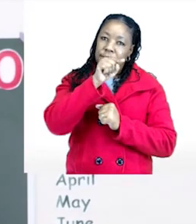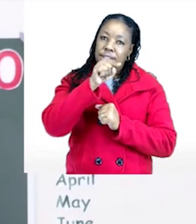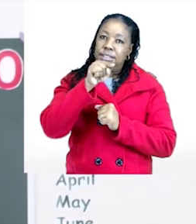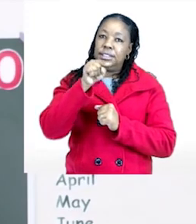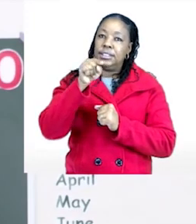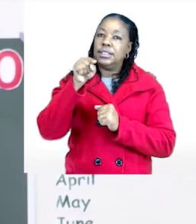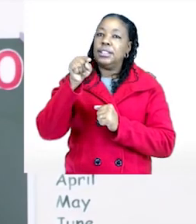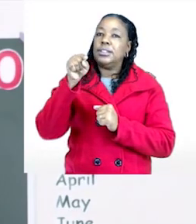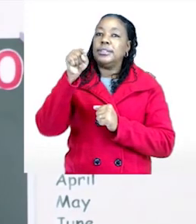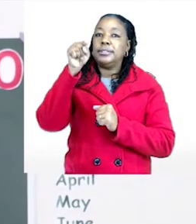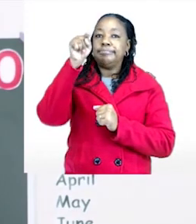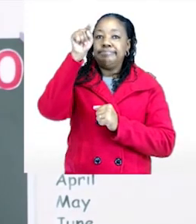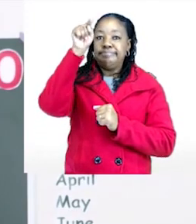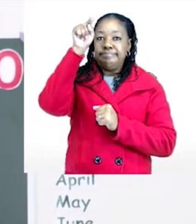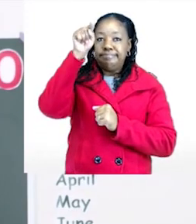nice round